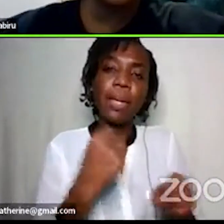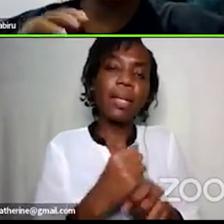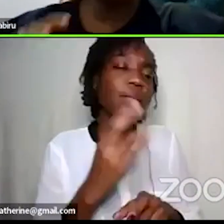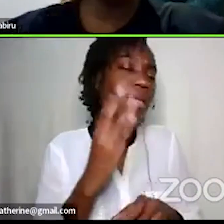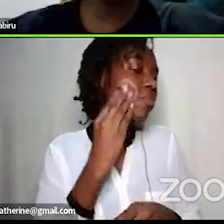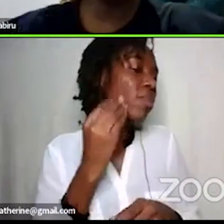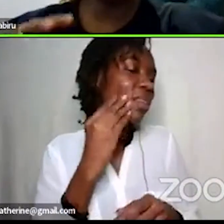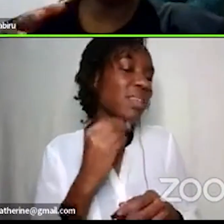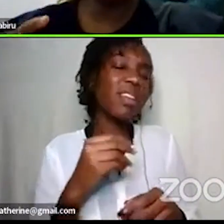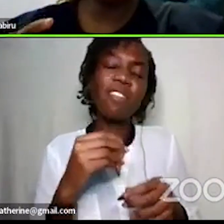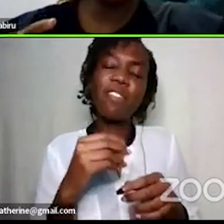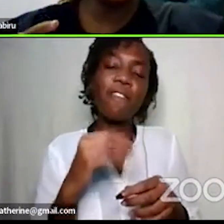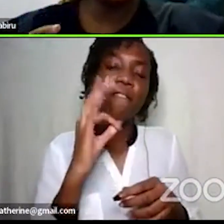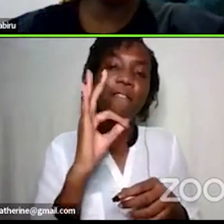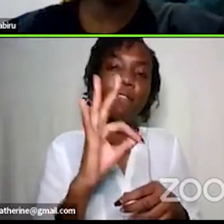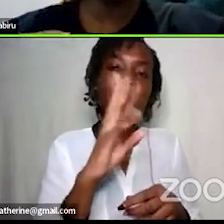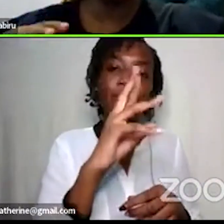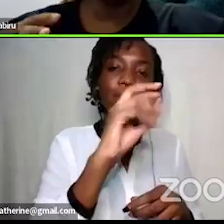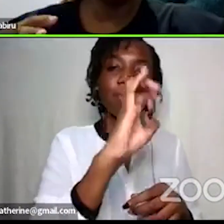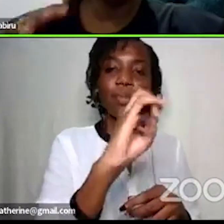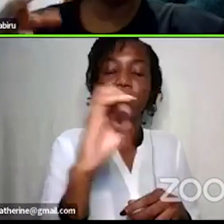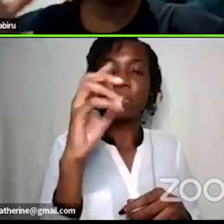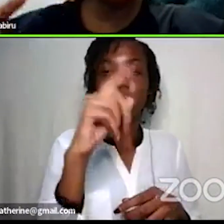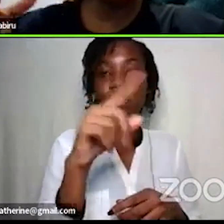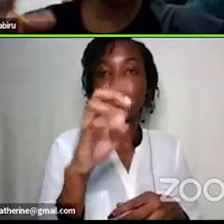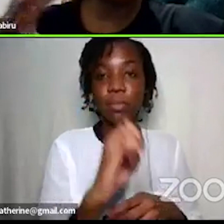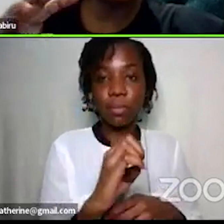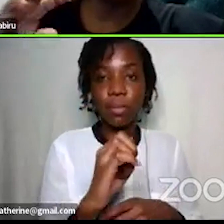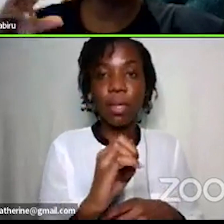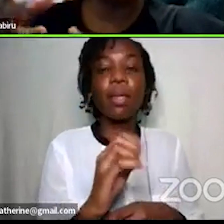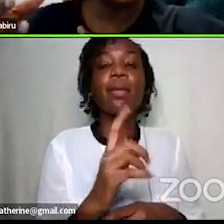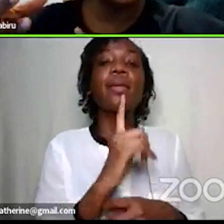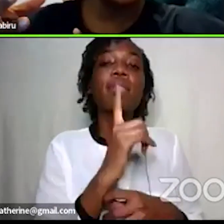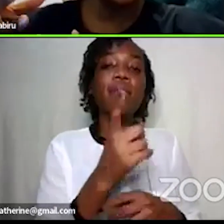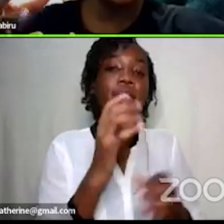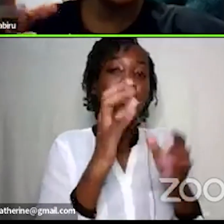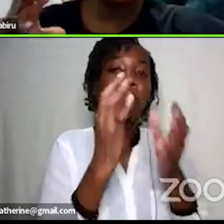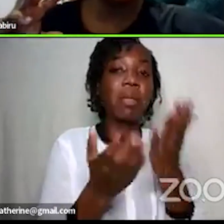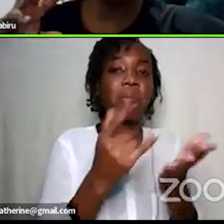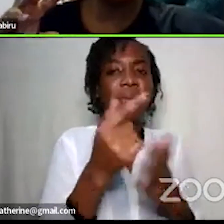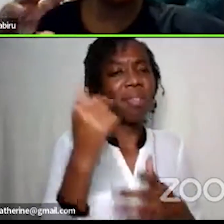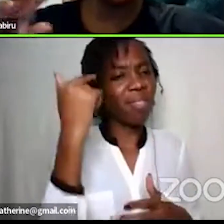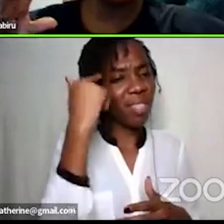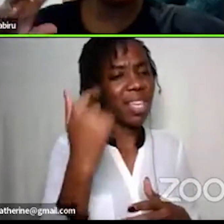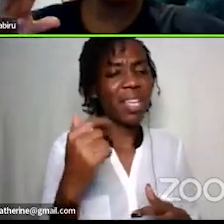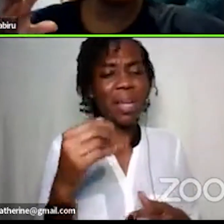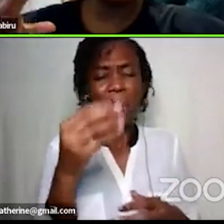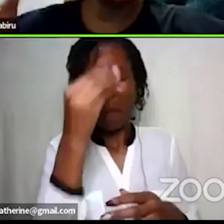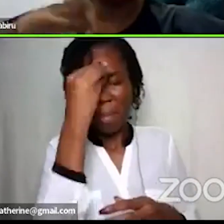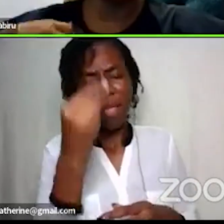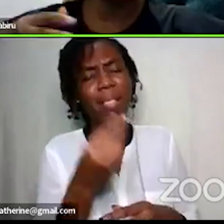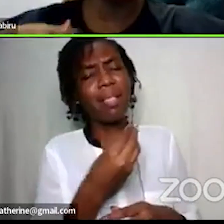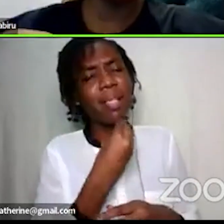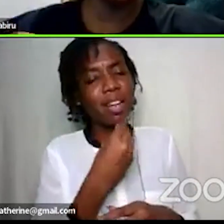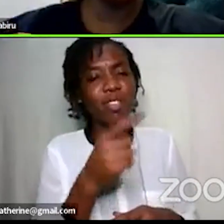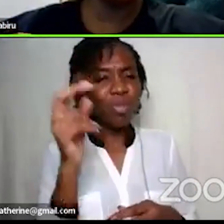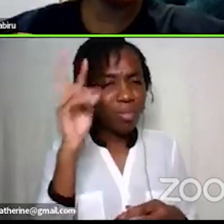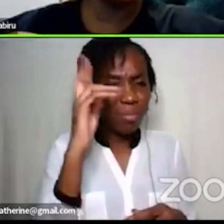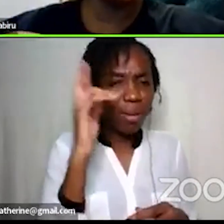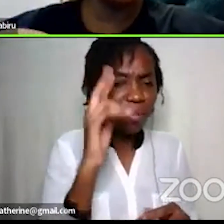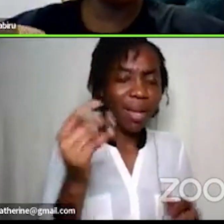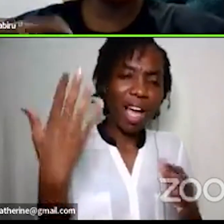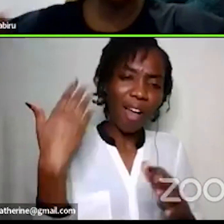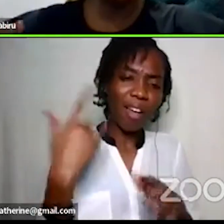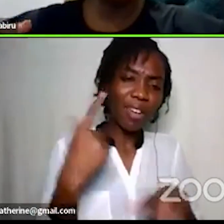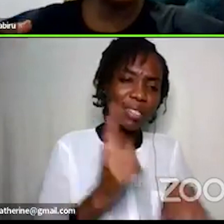having. So somebody with schizophrenia you might think they are playing pretend. You know the way we used to play cha mama, cha baba, and sometimes you're talking